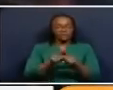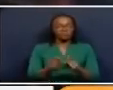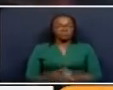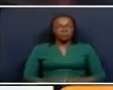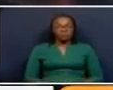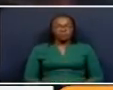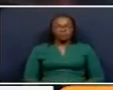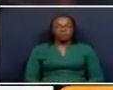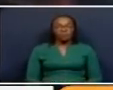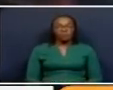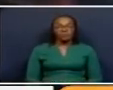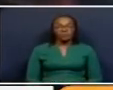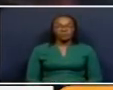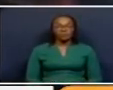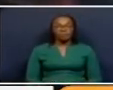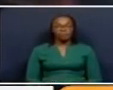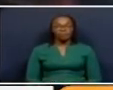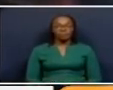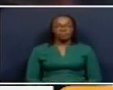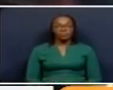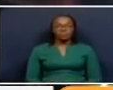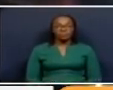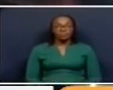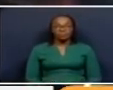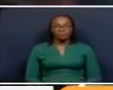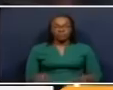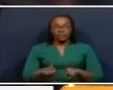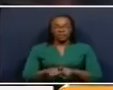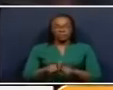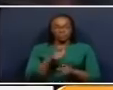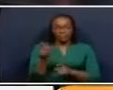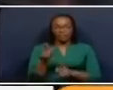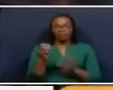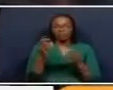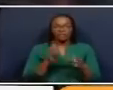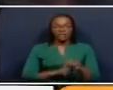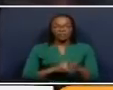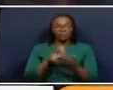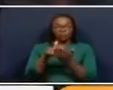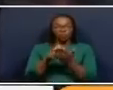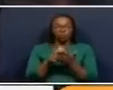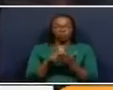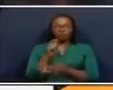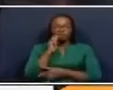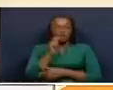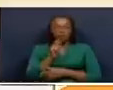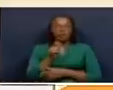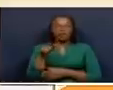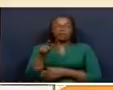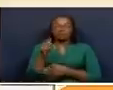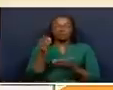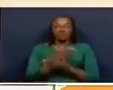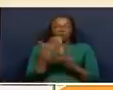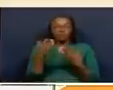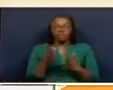rallies is dance. Which I find, I know, and I've said this and I repeat it again, we Africans have danced for too